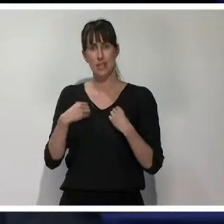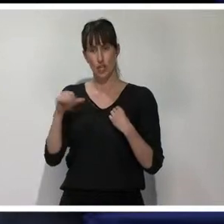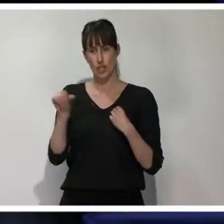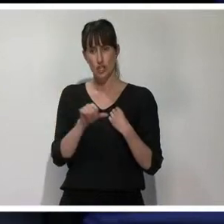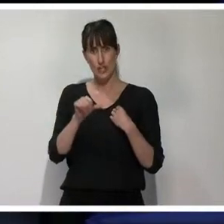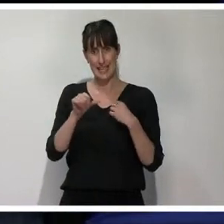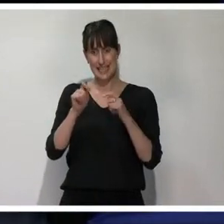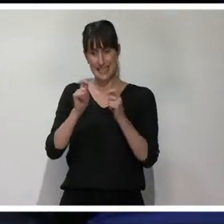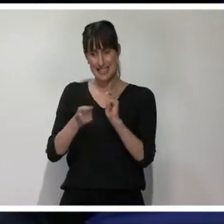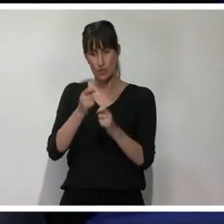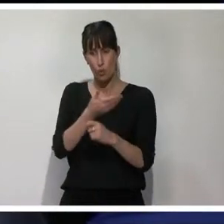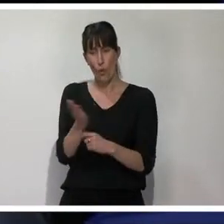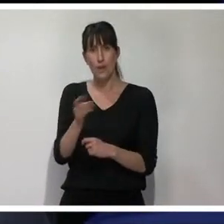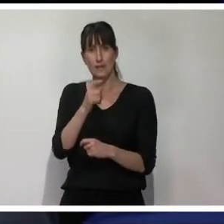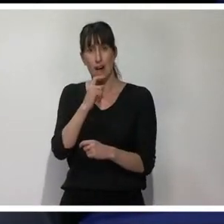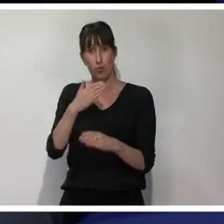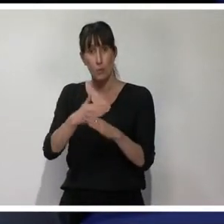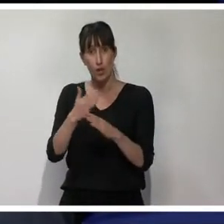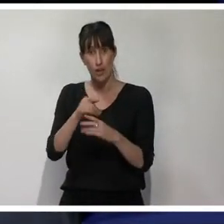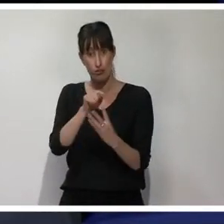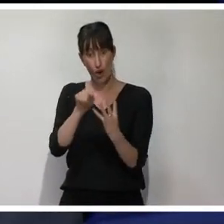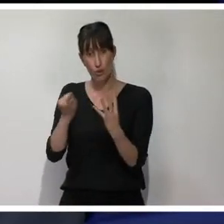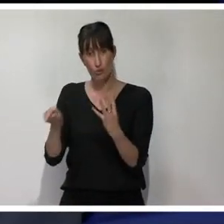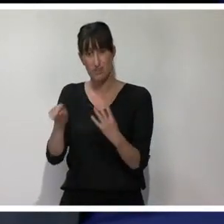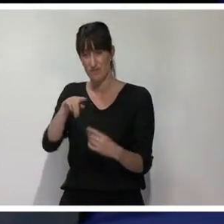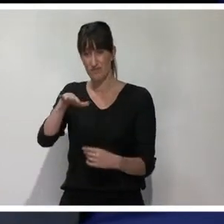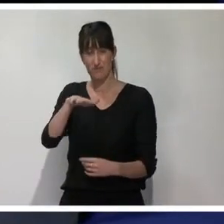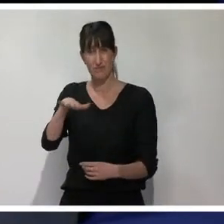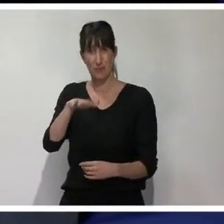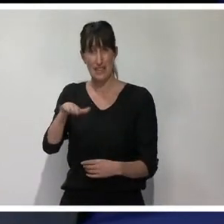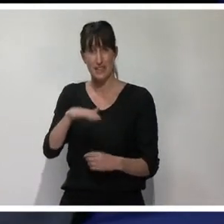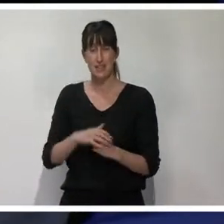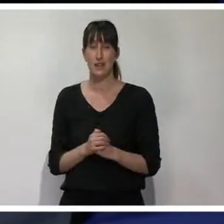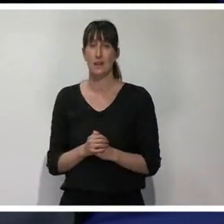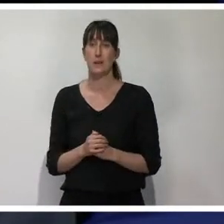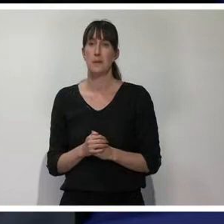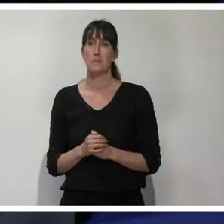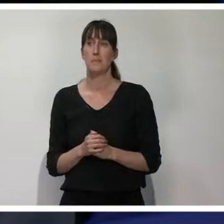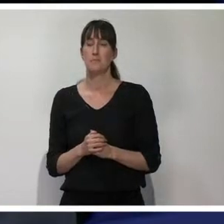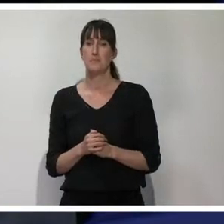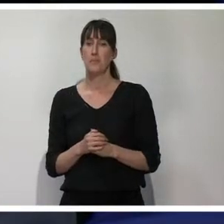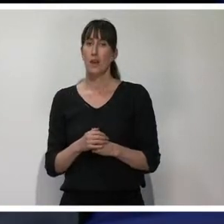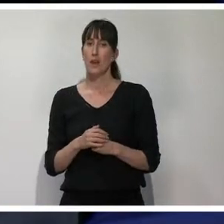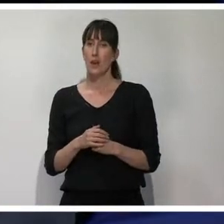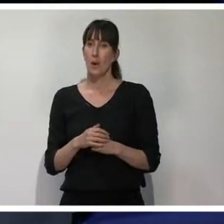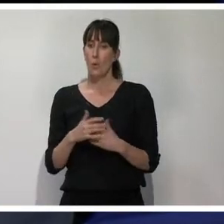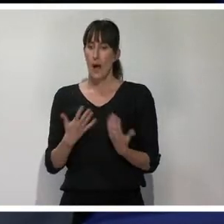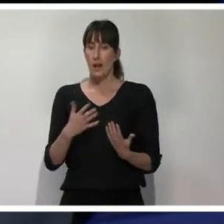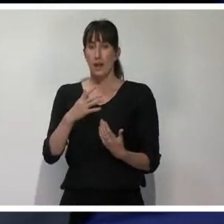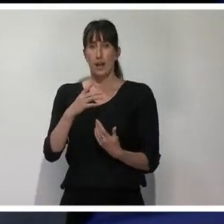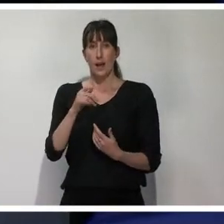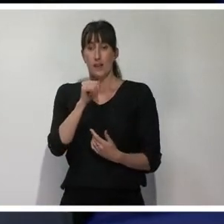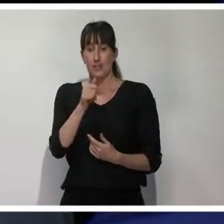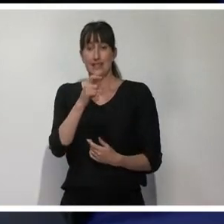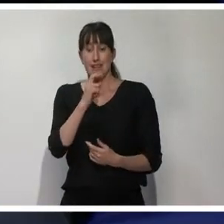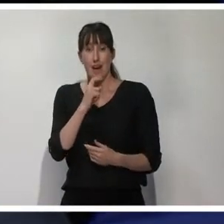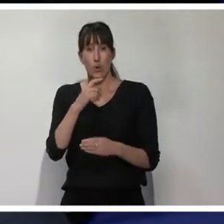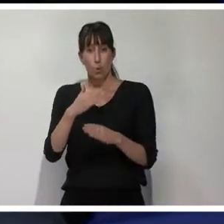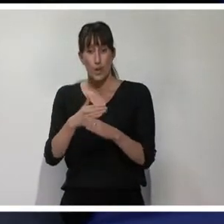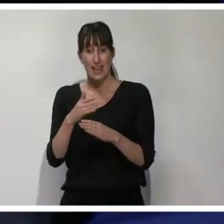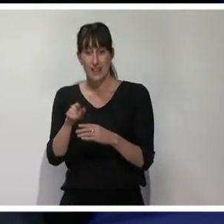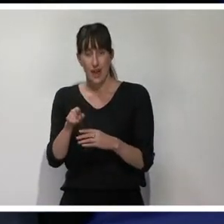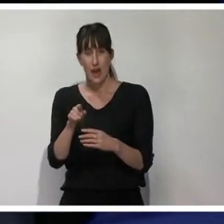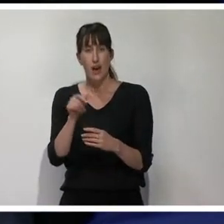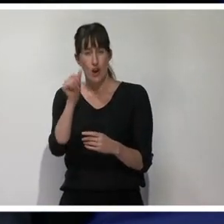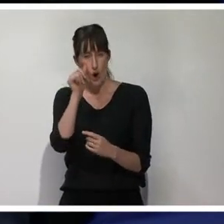of our advice to the businesses will be to get staff who were on those shifts who may have had contact to be tested.